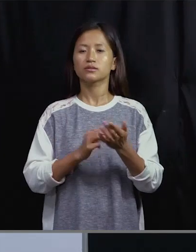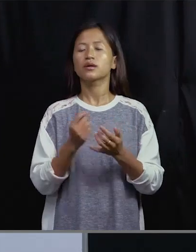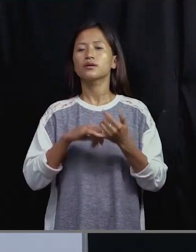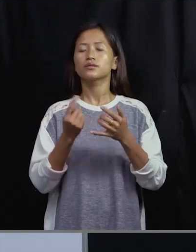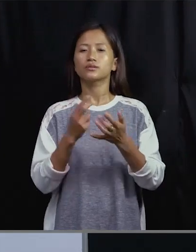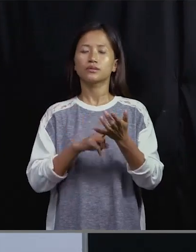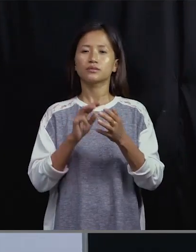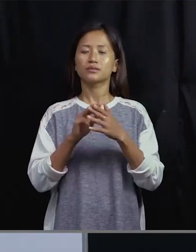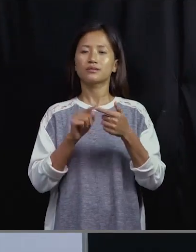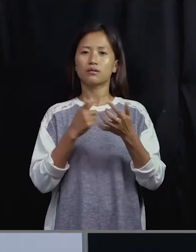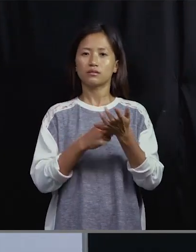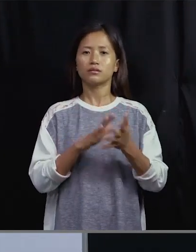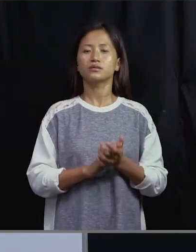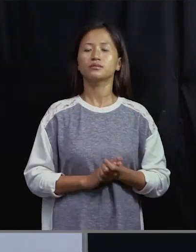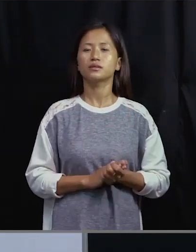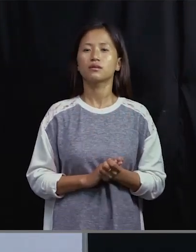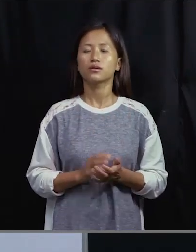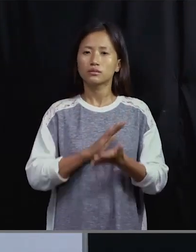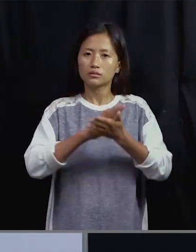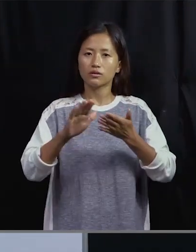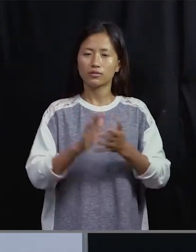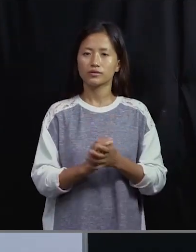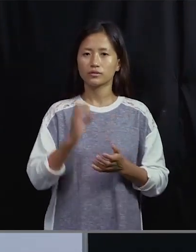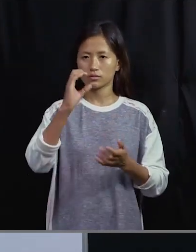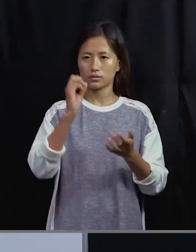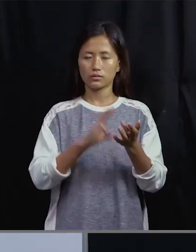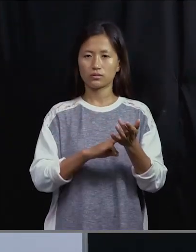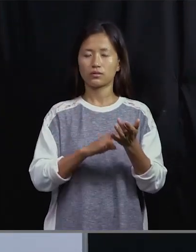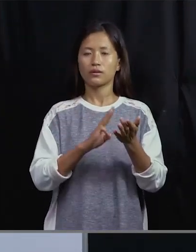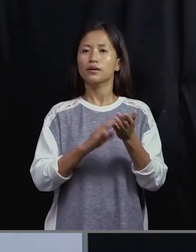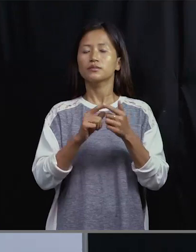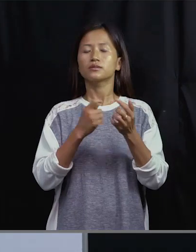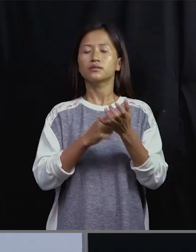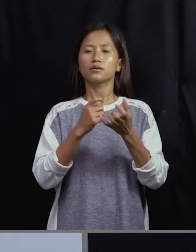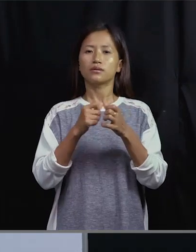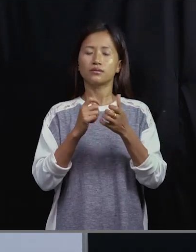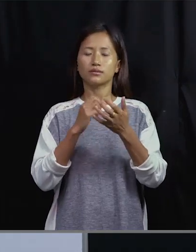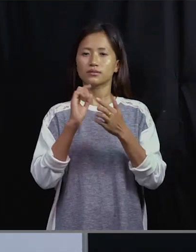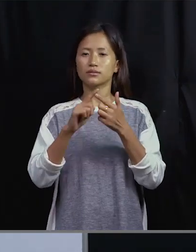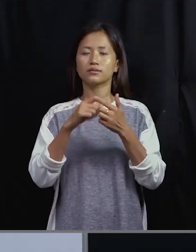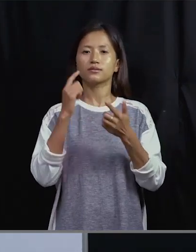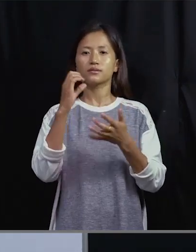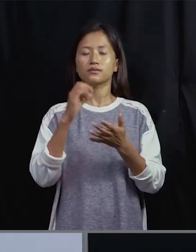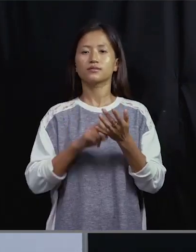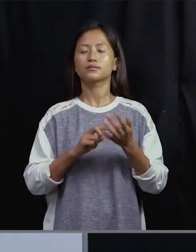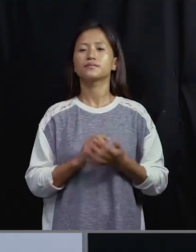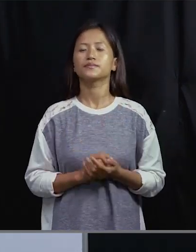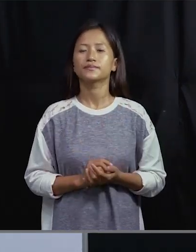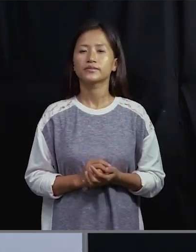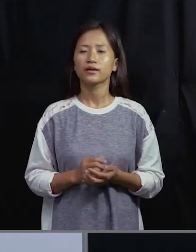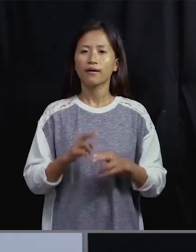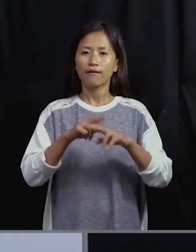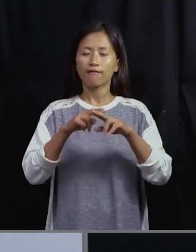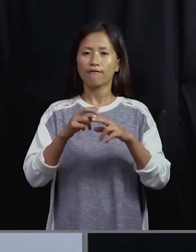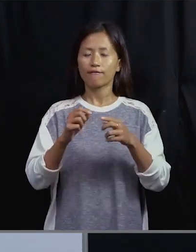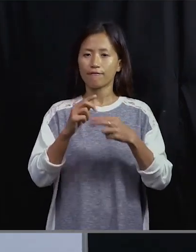So that problem is being solved by the commerce. Here, there are some activities, okay, that means transports of goods from factory to